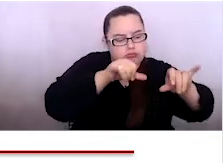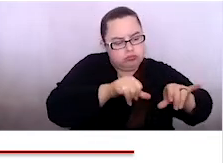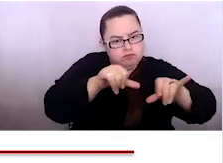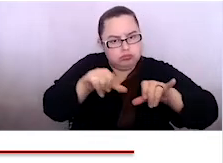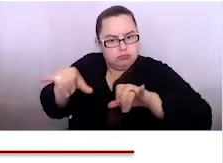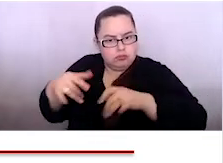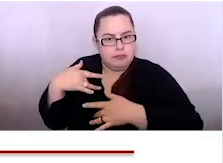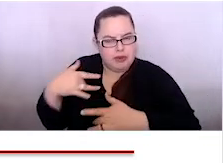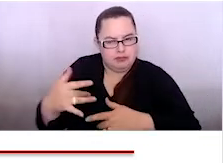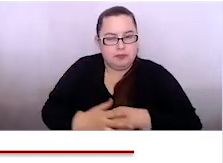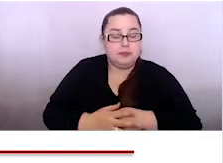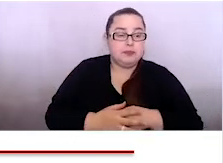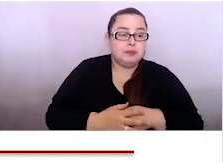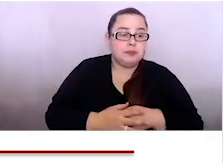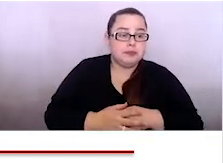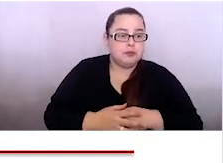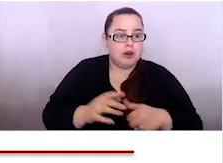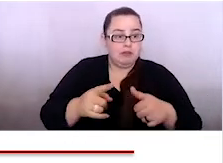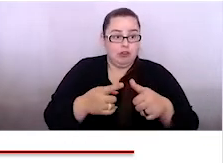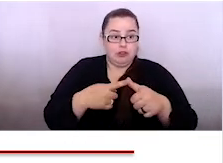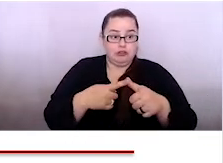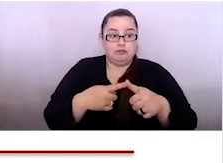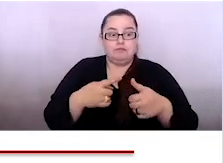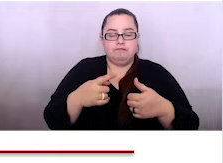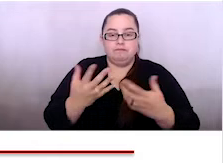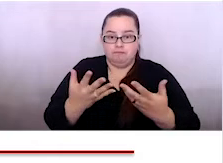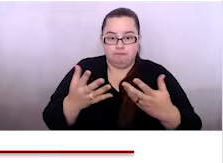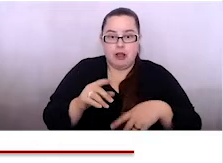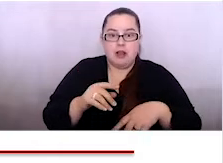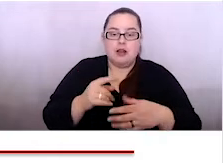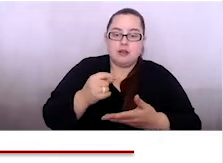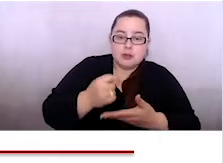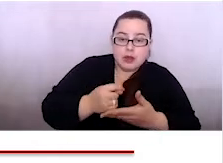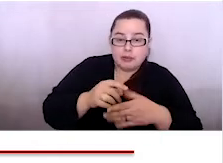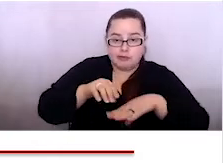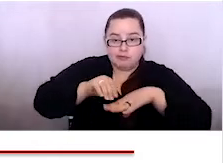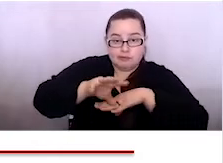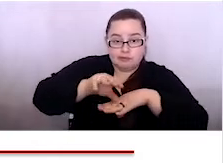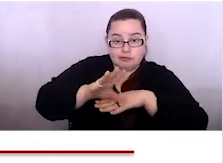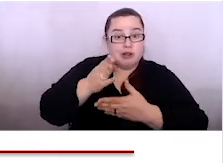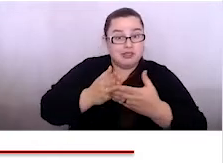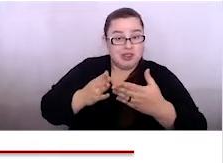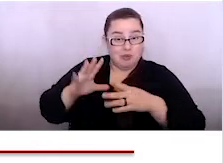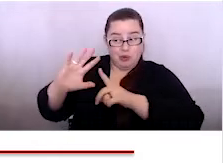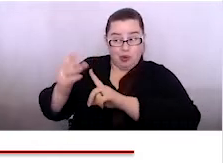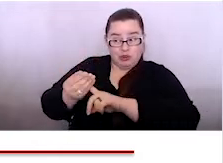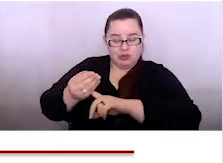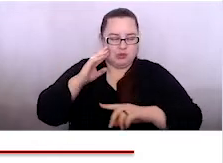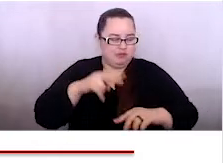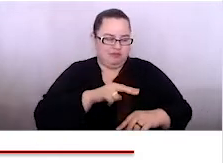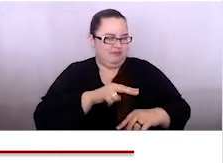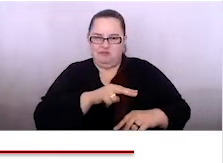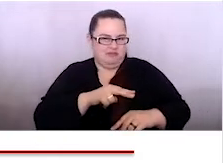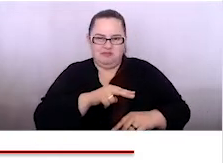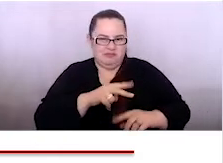The first I'd like to go over is therapy and counseling. In some cultures, they frown upon this. If I were to go tell my mom that